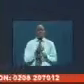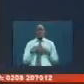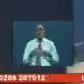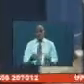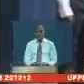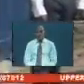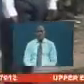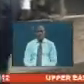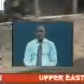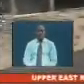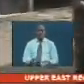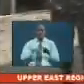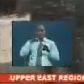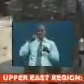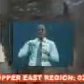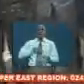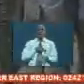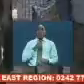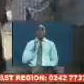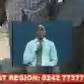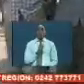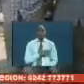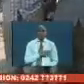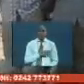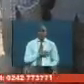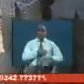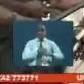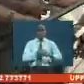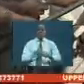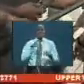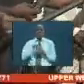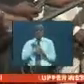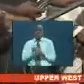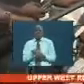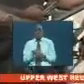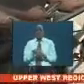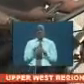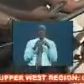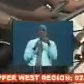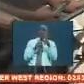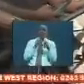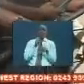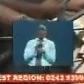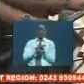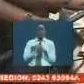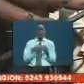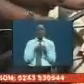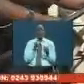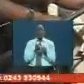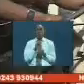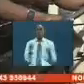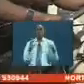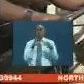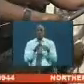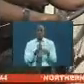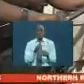not adopted. The chairman of the Parliamentary Select Committee for Defence and Interior, Fritz Baffour, called for more cooperation